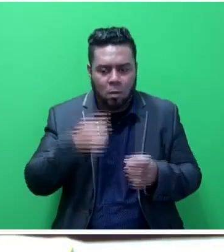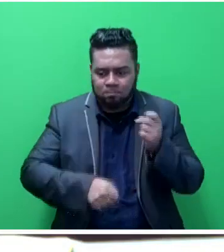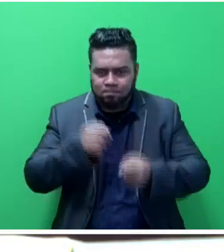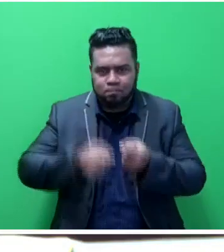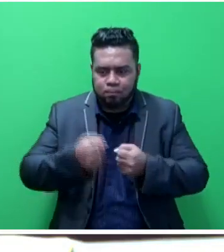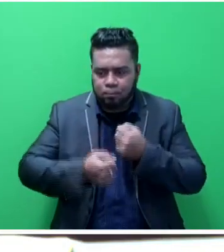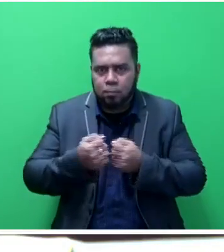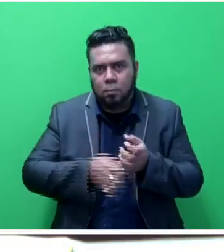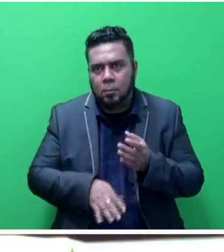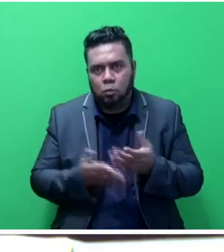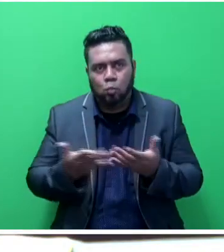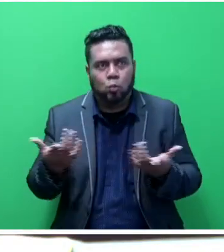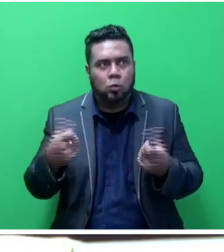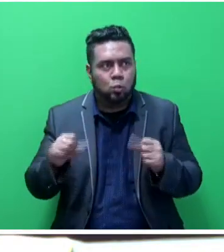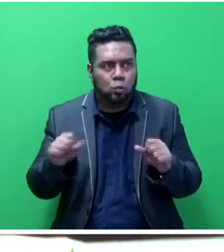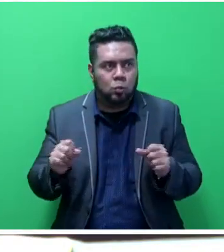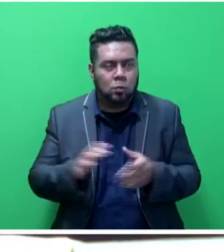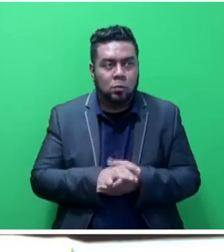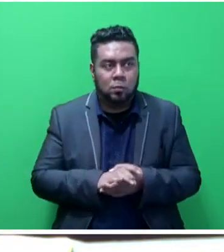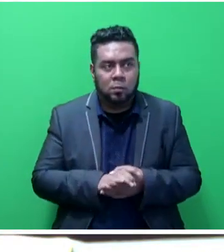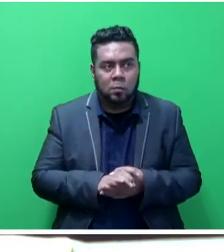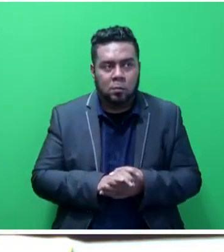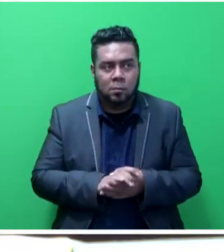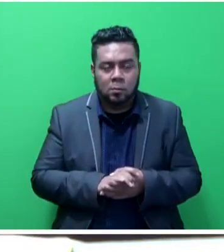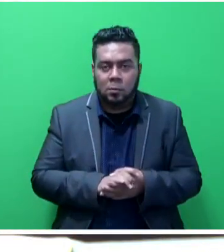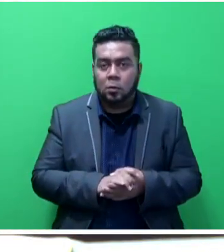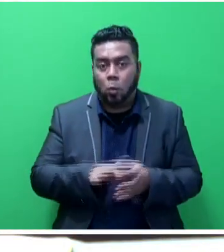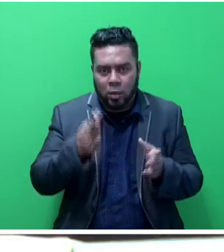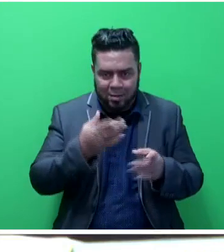extend the production into drought period.